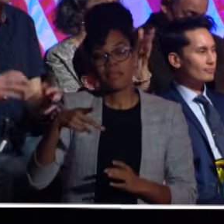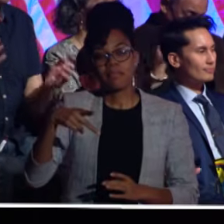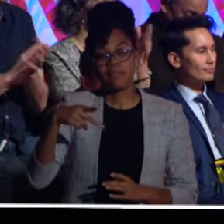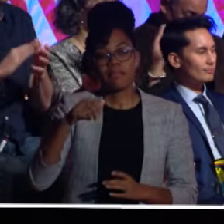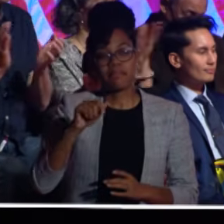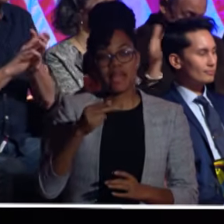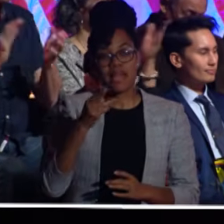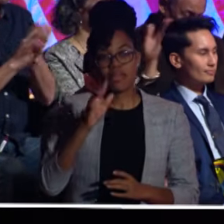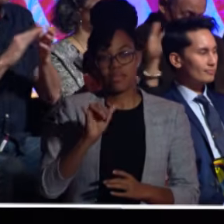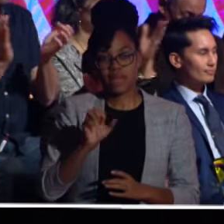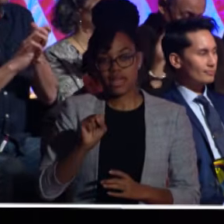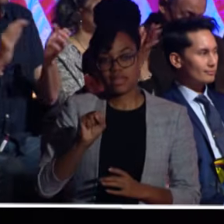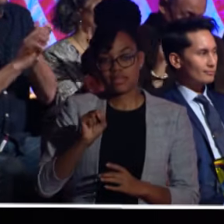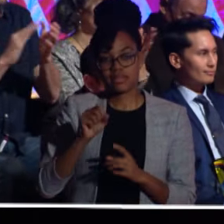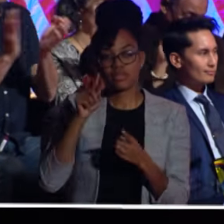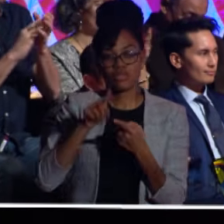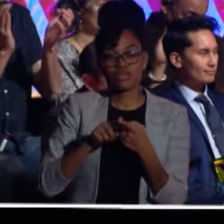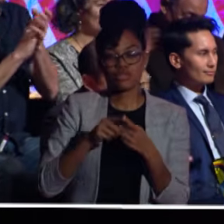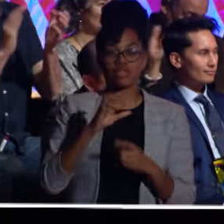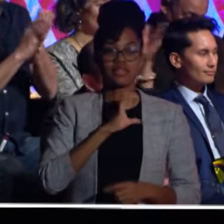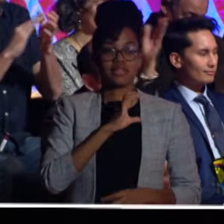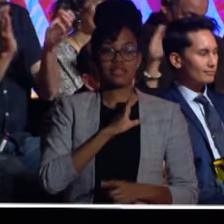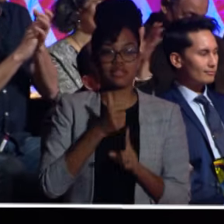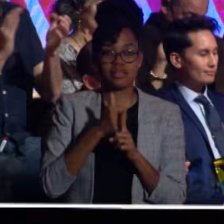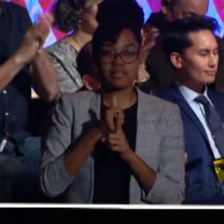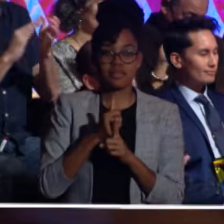protected status.